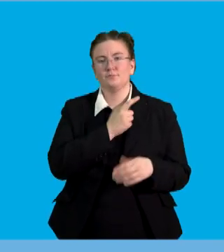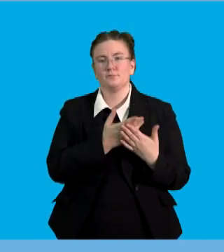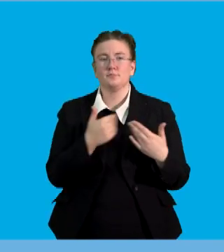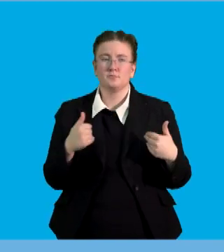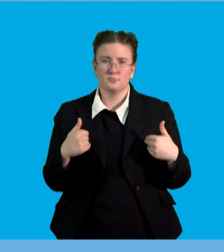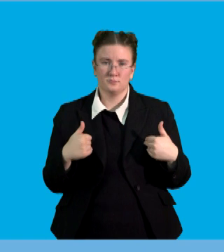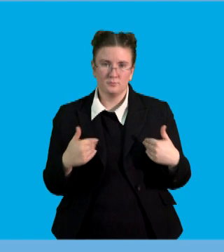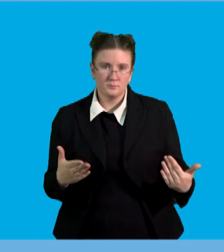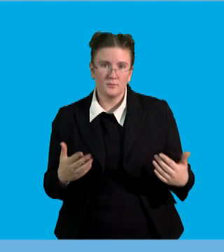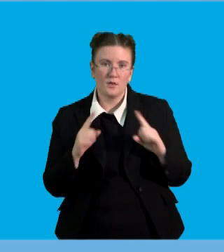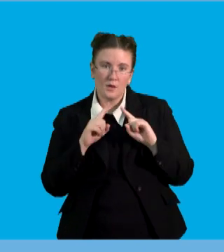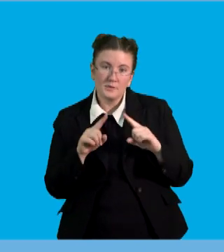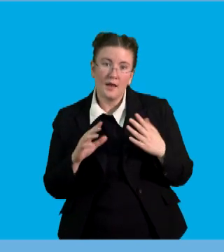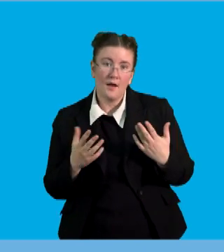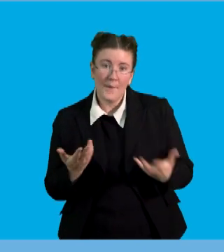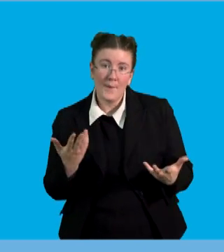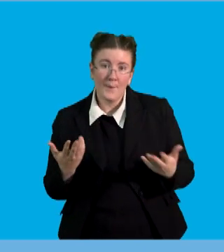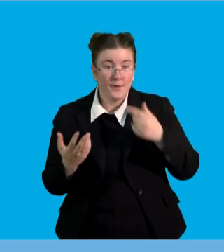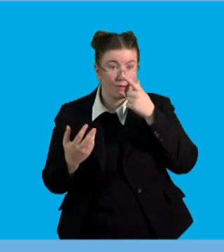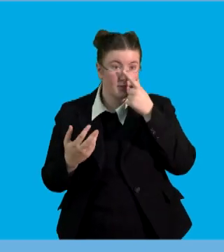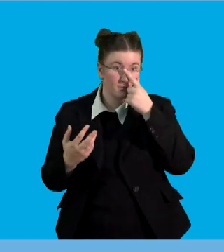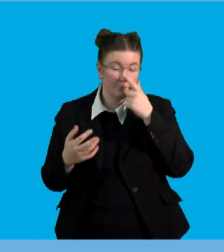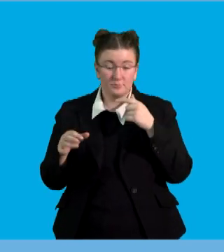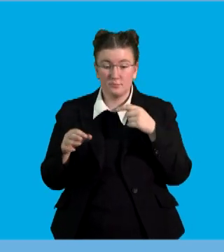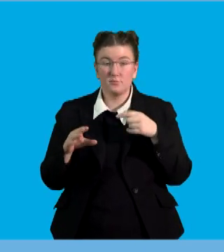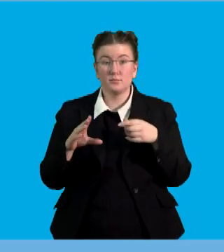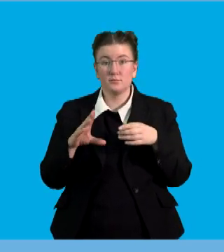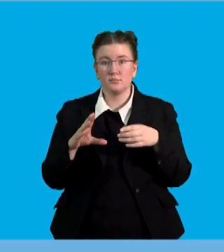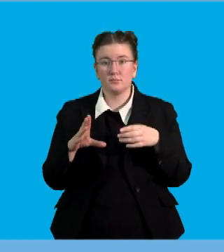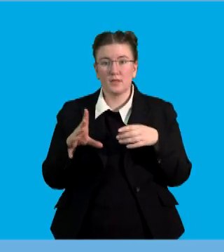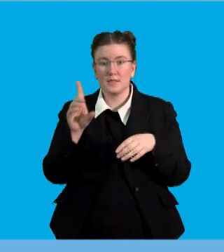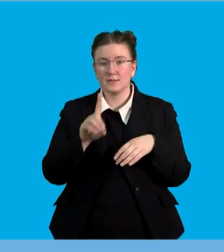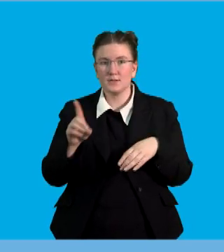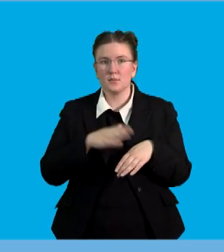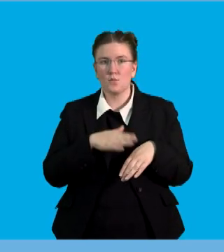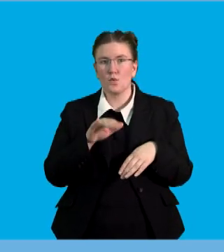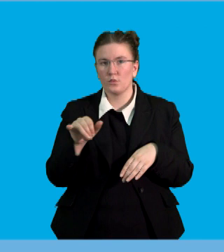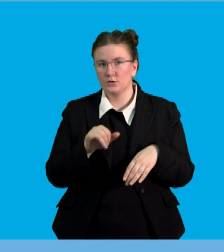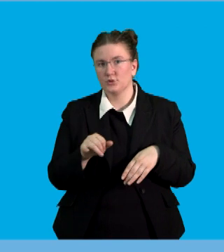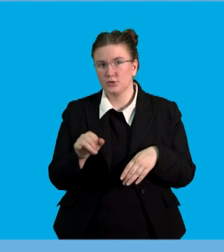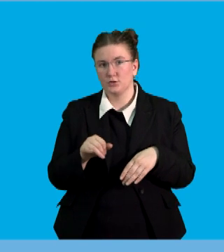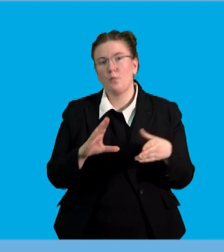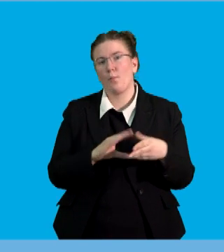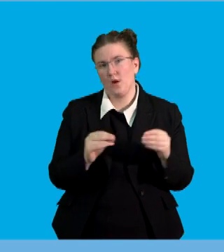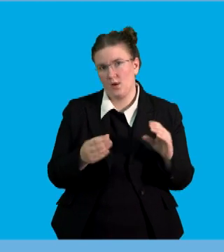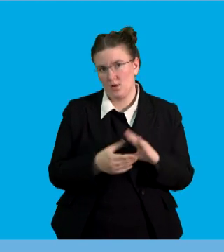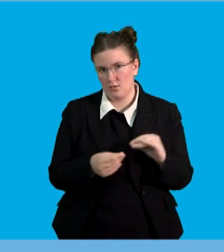to start by answering the first part of the question, which one would have the greatest density? We'll just say that's a brick.